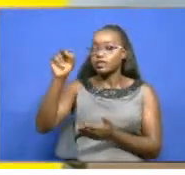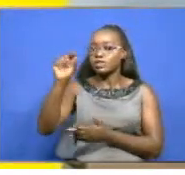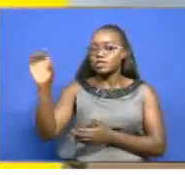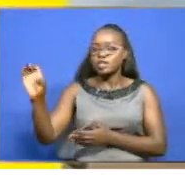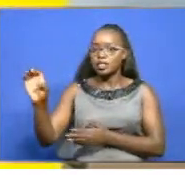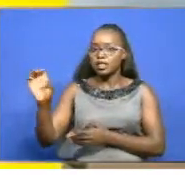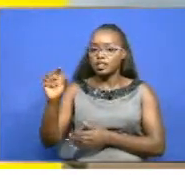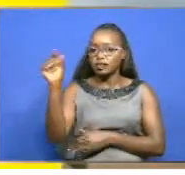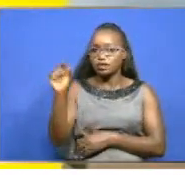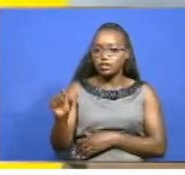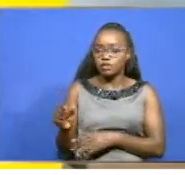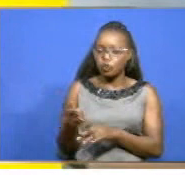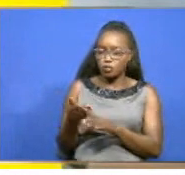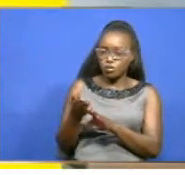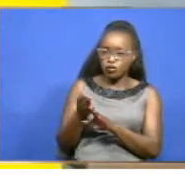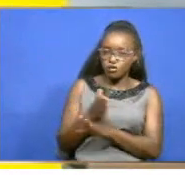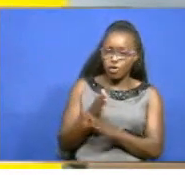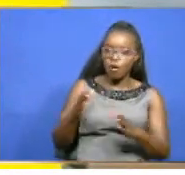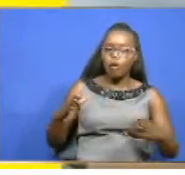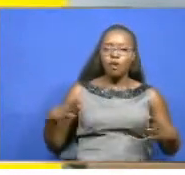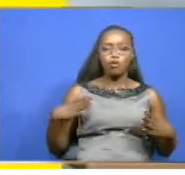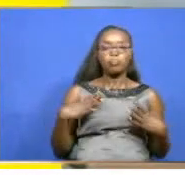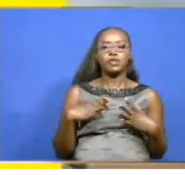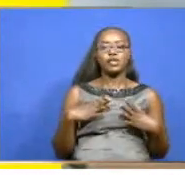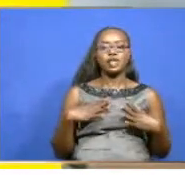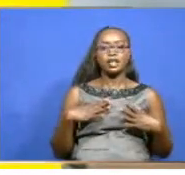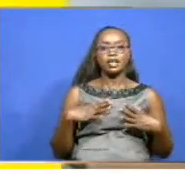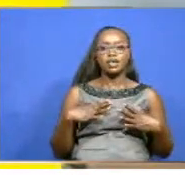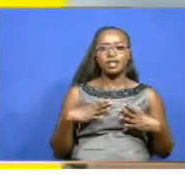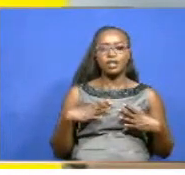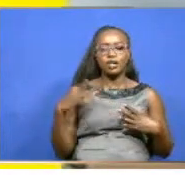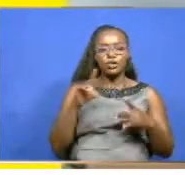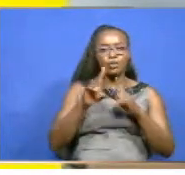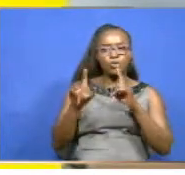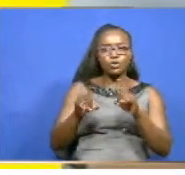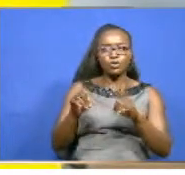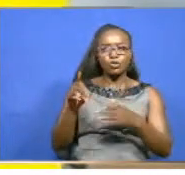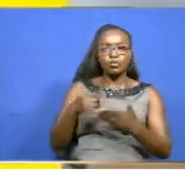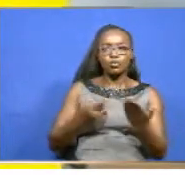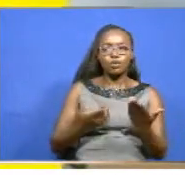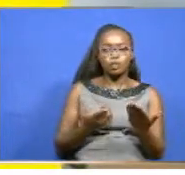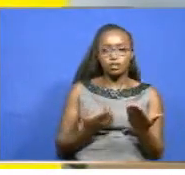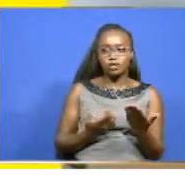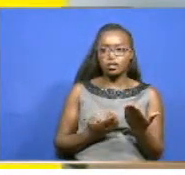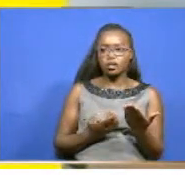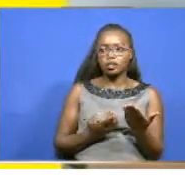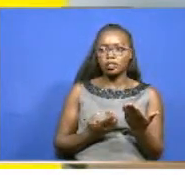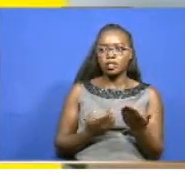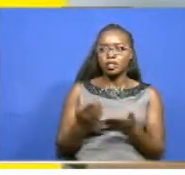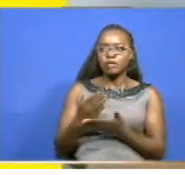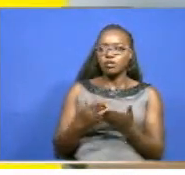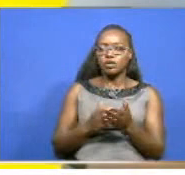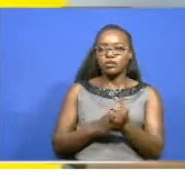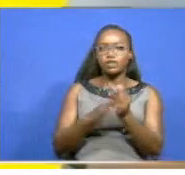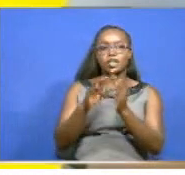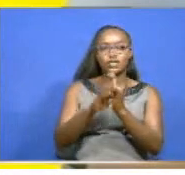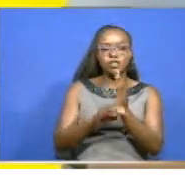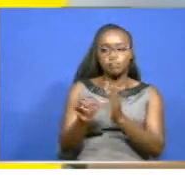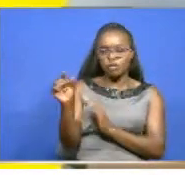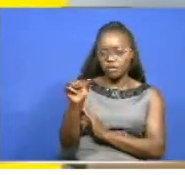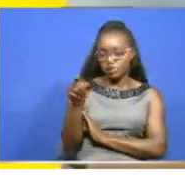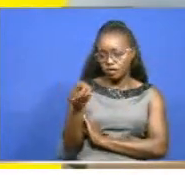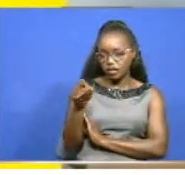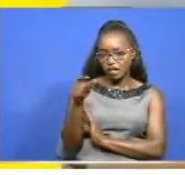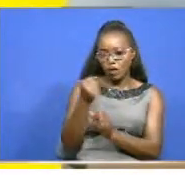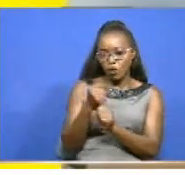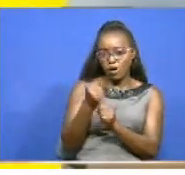region. But before we went to the break, I had just begun probing you on what, you know, as part of the leadership of the region, you're doing to